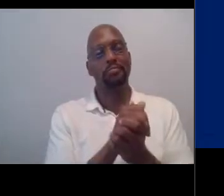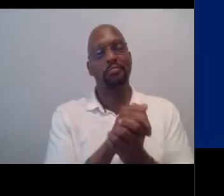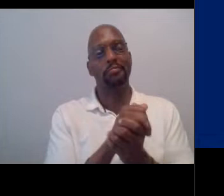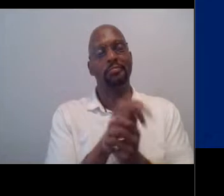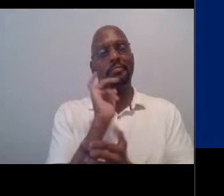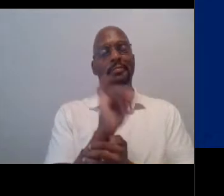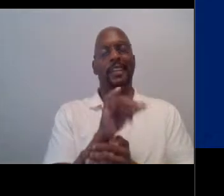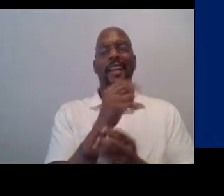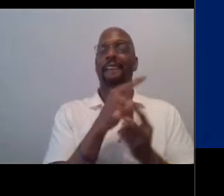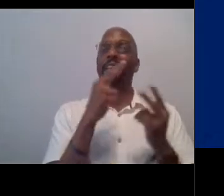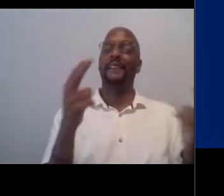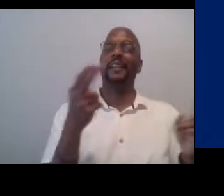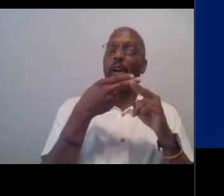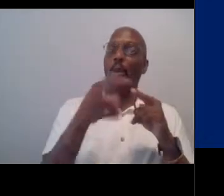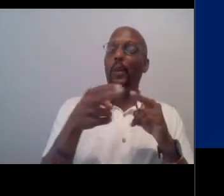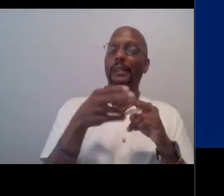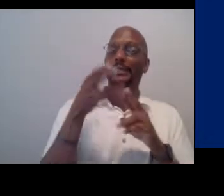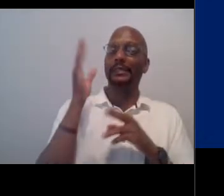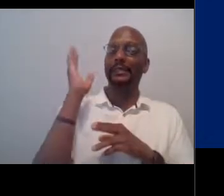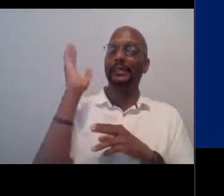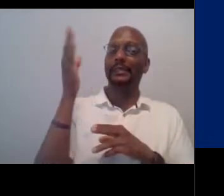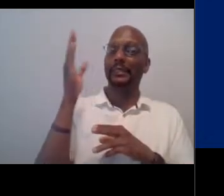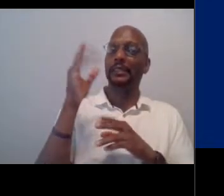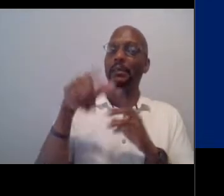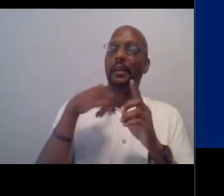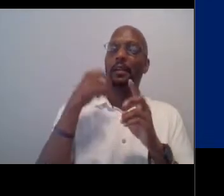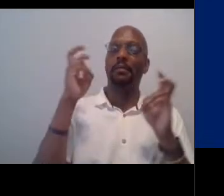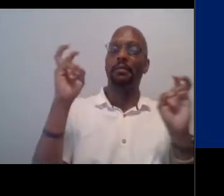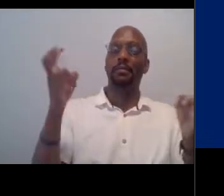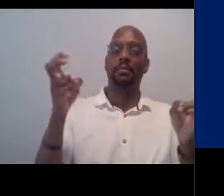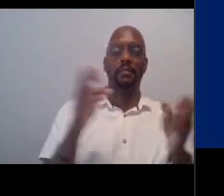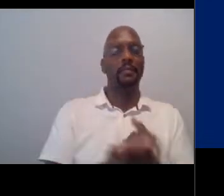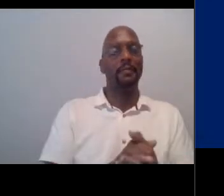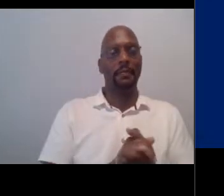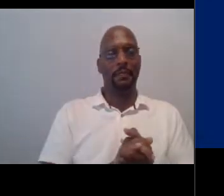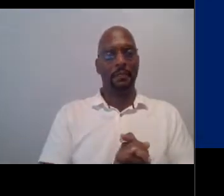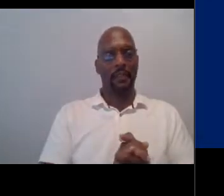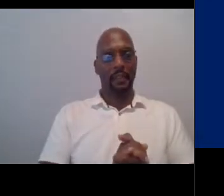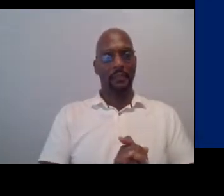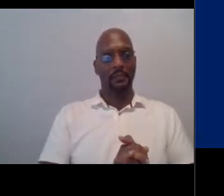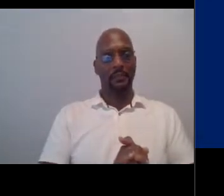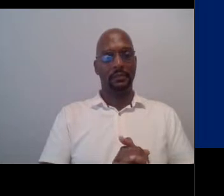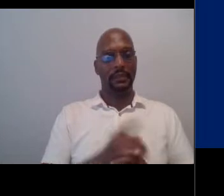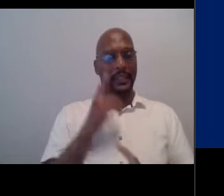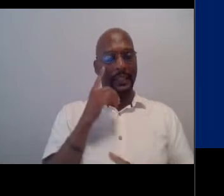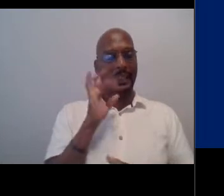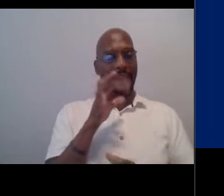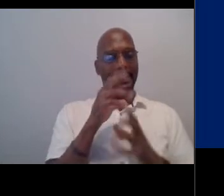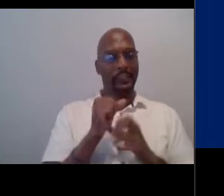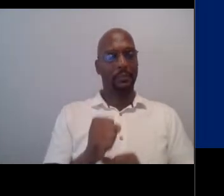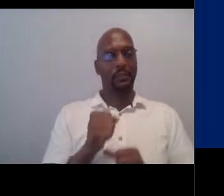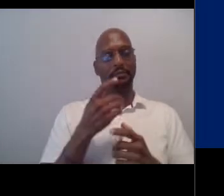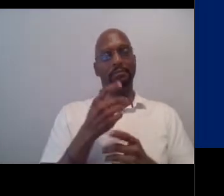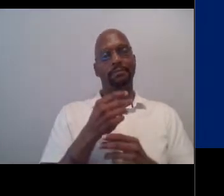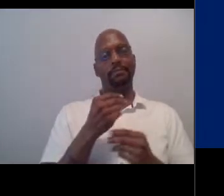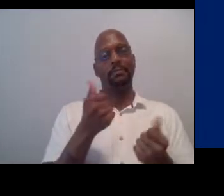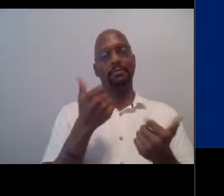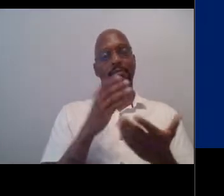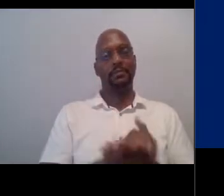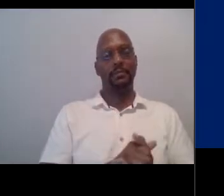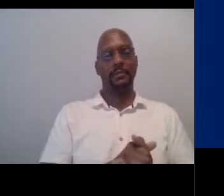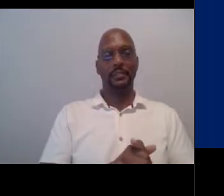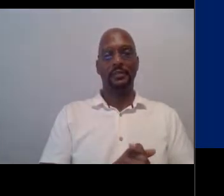very quick version of that. Yeah. I think that summarizes it very quickly. Thank you. We